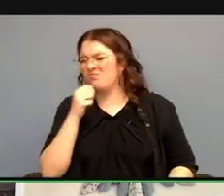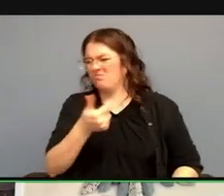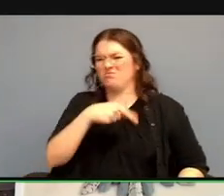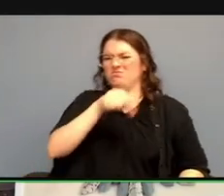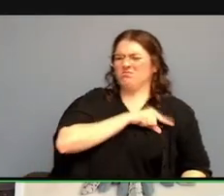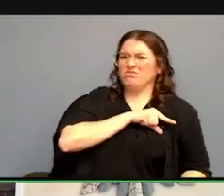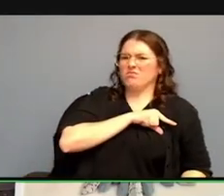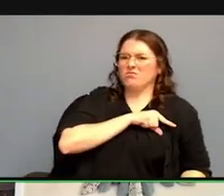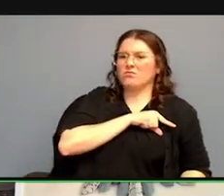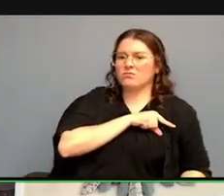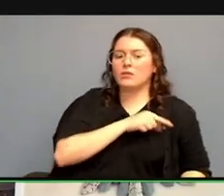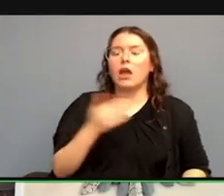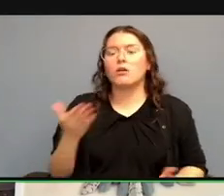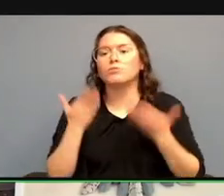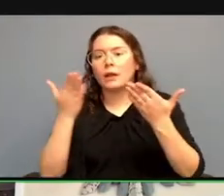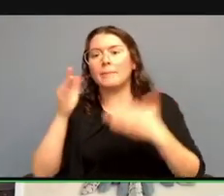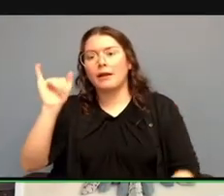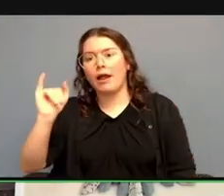ineligible.